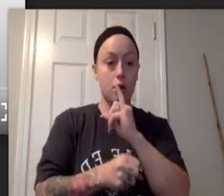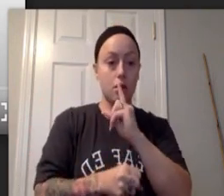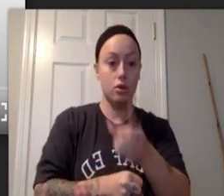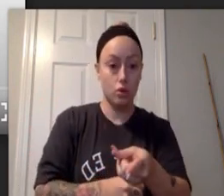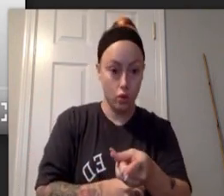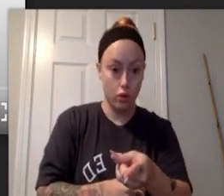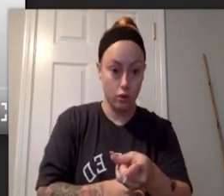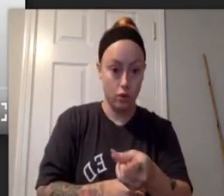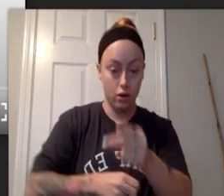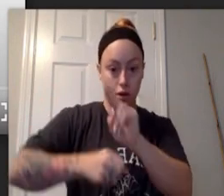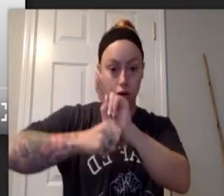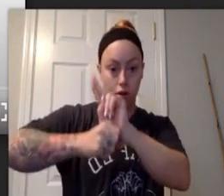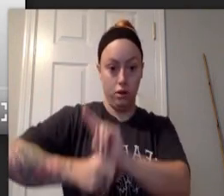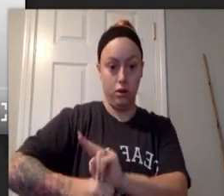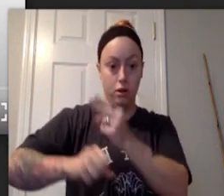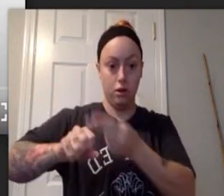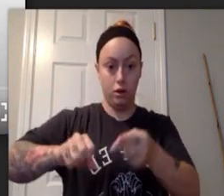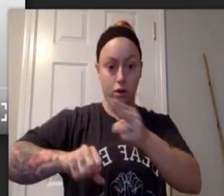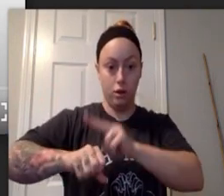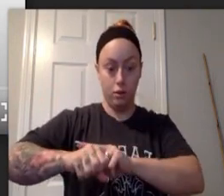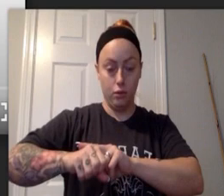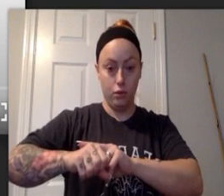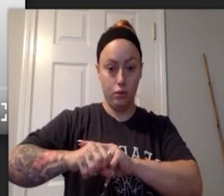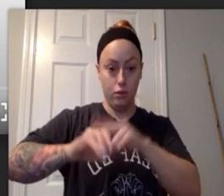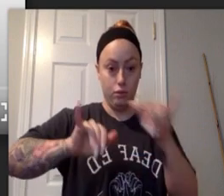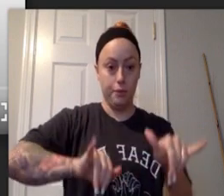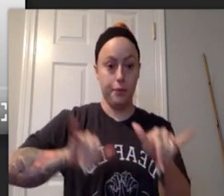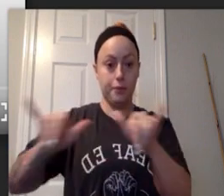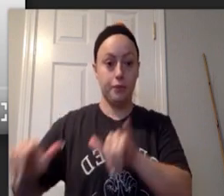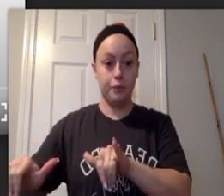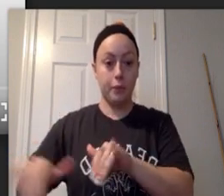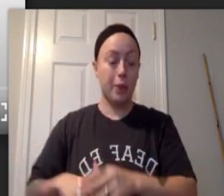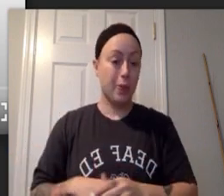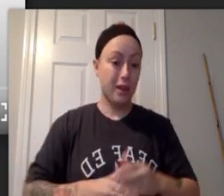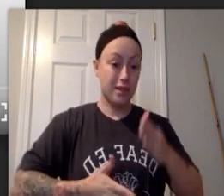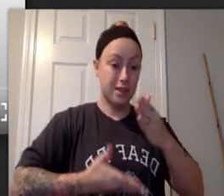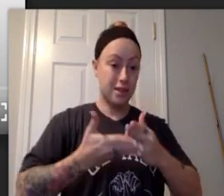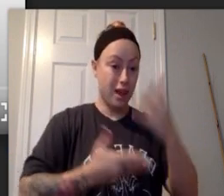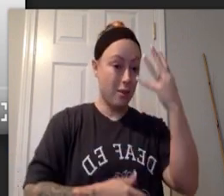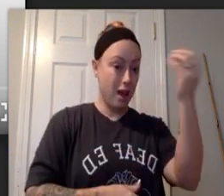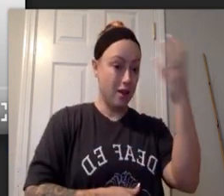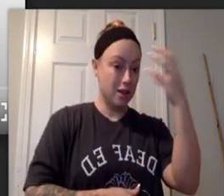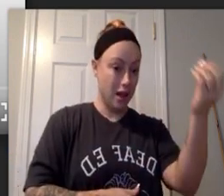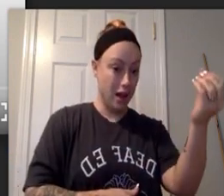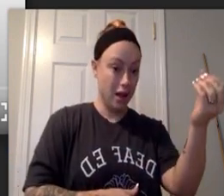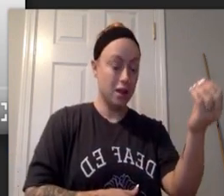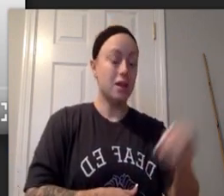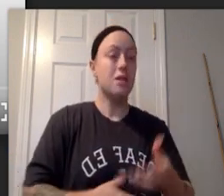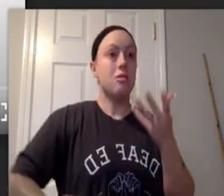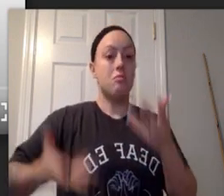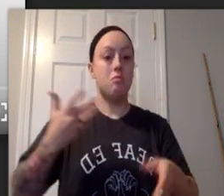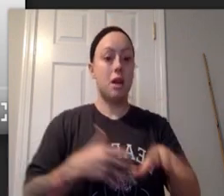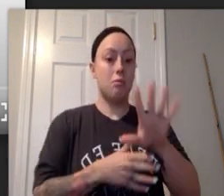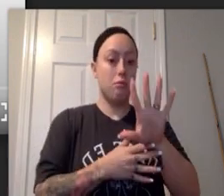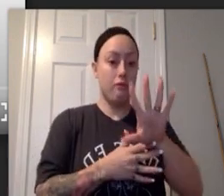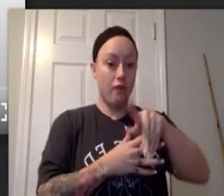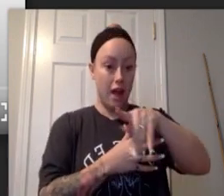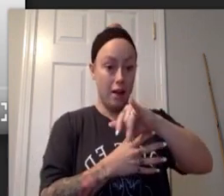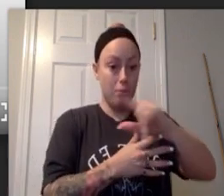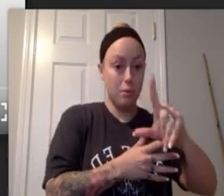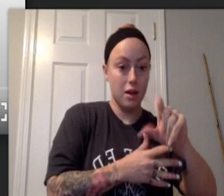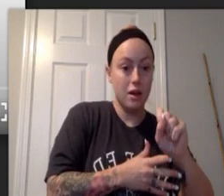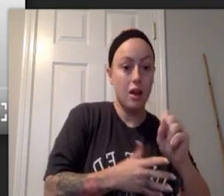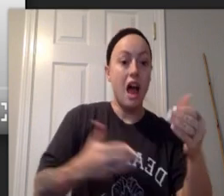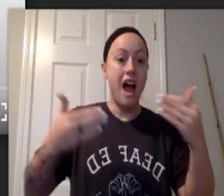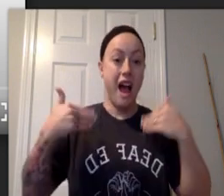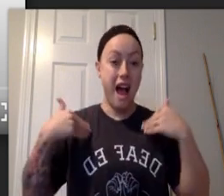unregulated and hard to determine. You could have 5 pills in your hand. One of them could have enough to kill 50 people. One of them could have none in it. One